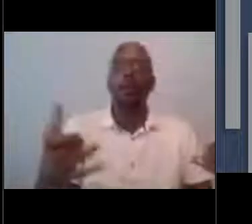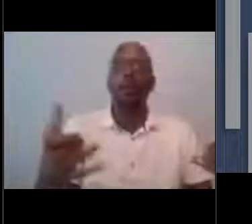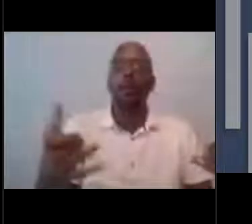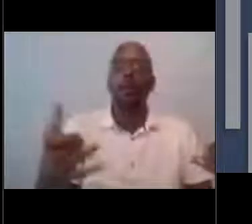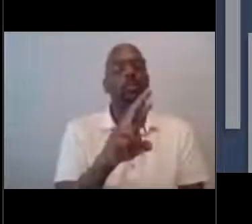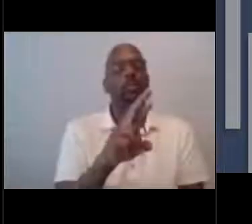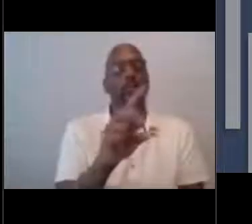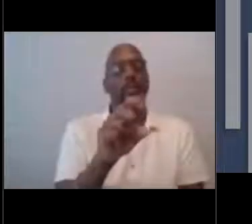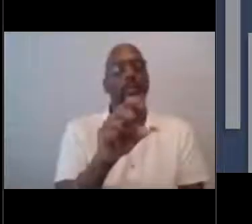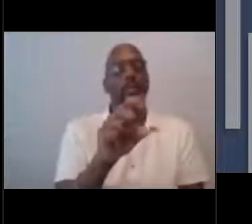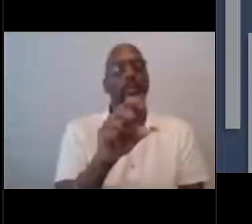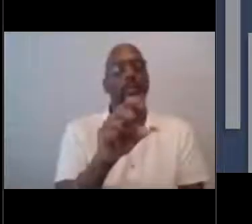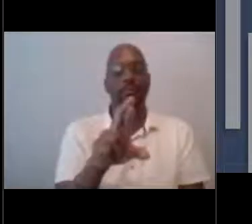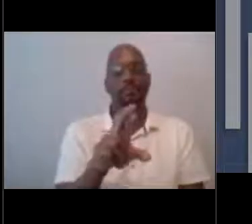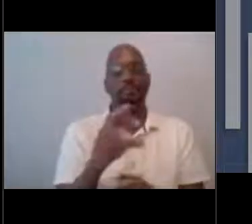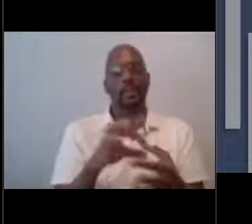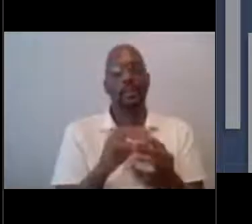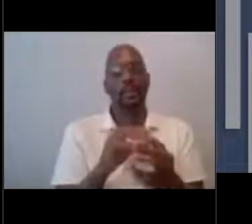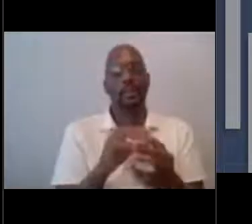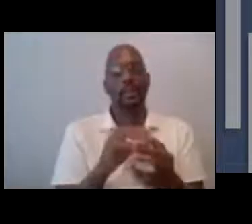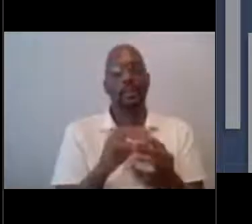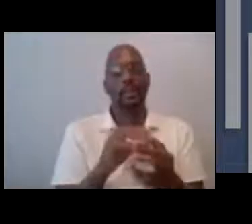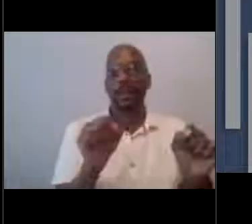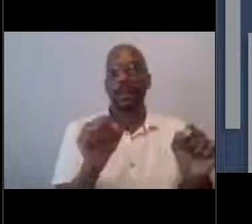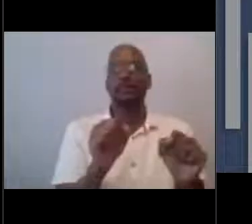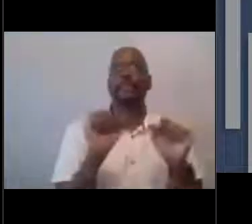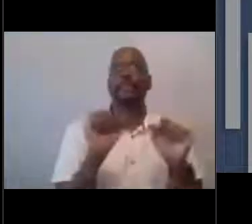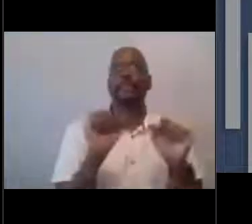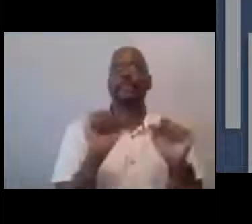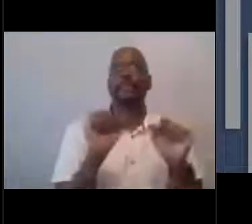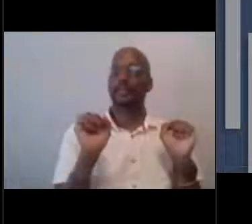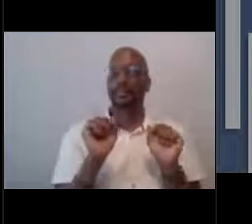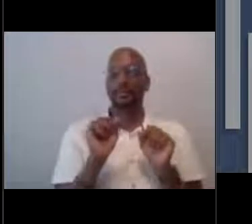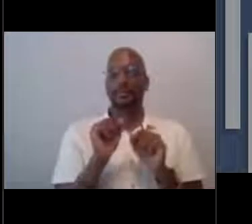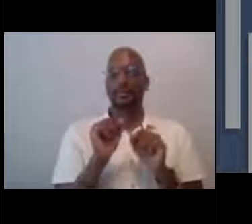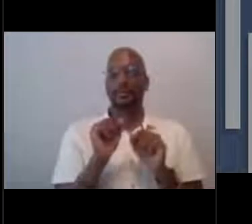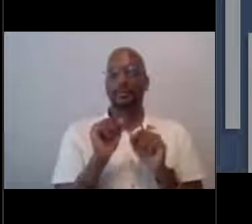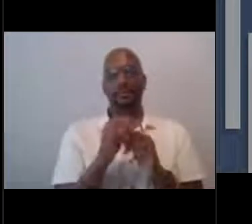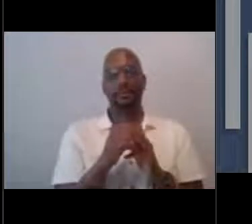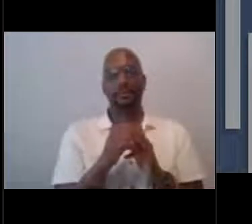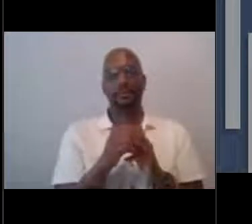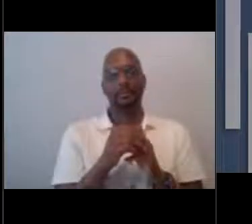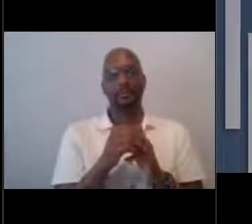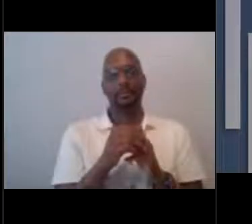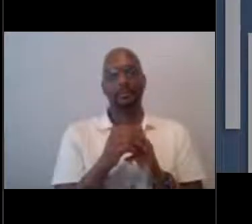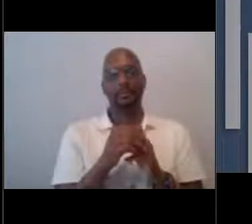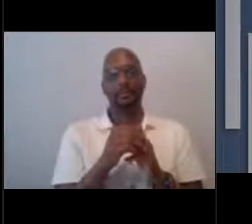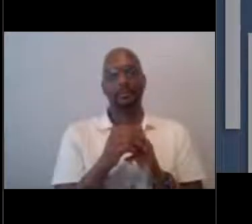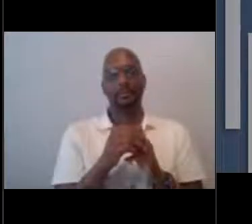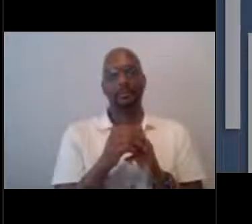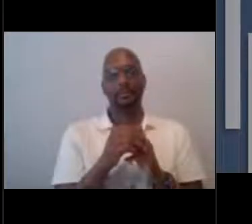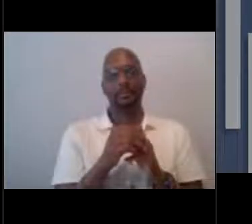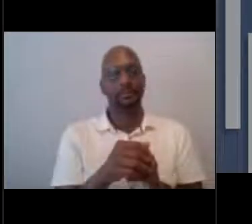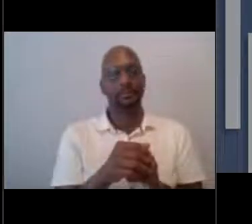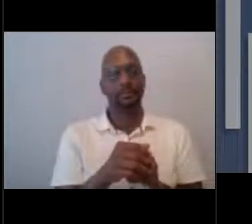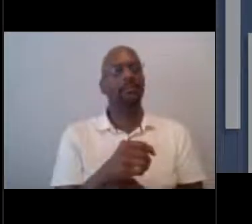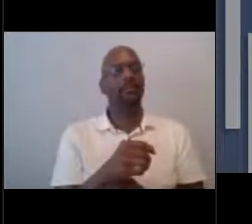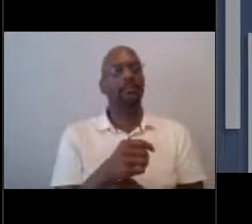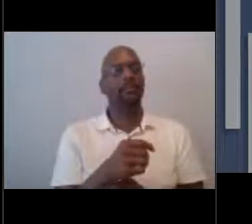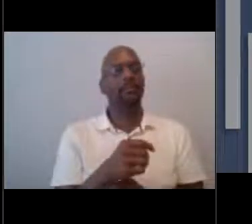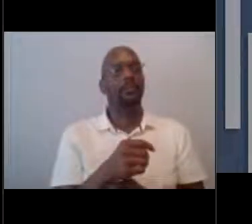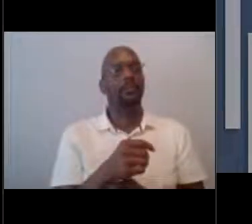far as safety goes, again, very unfortunate, but I want us to, to talk